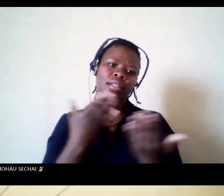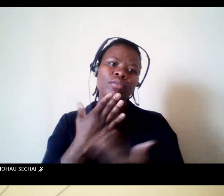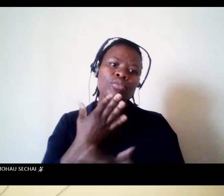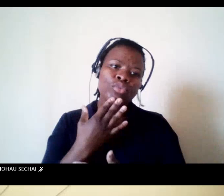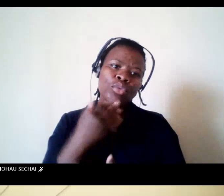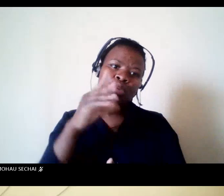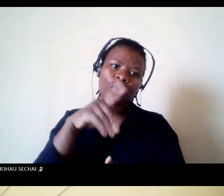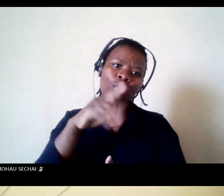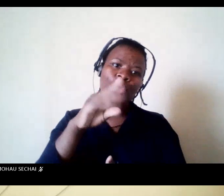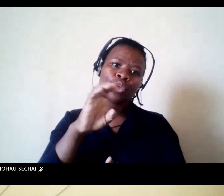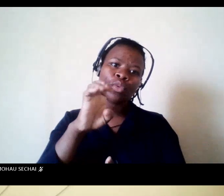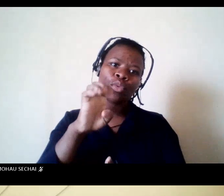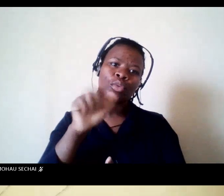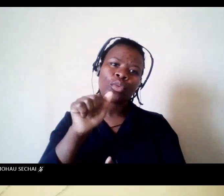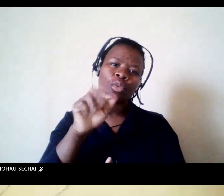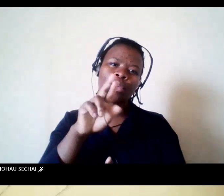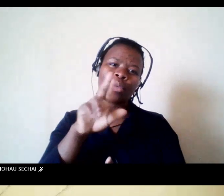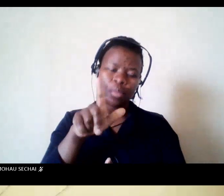Your